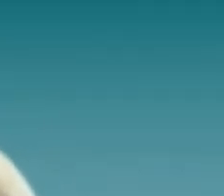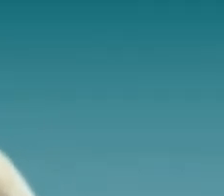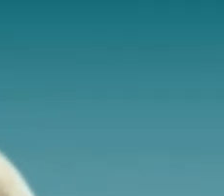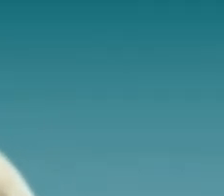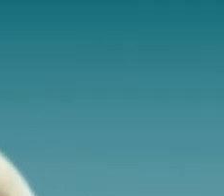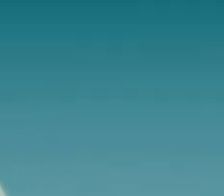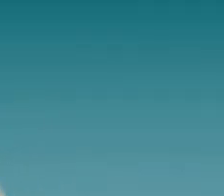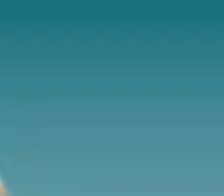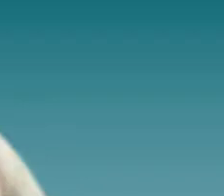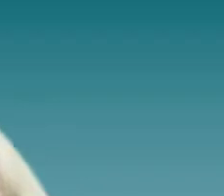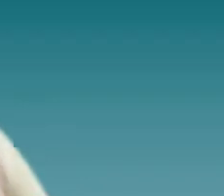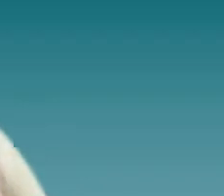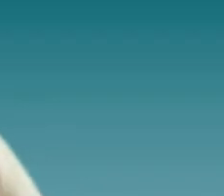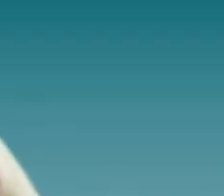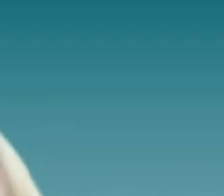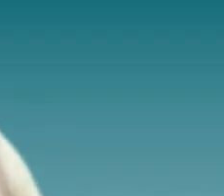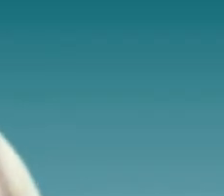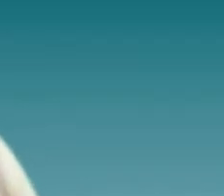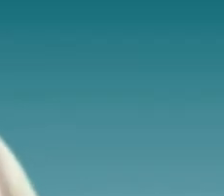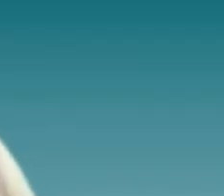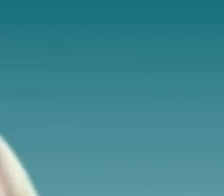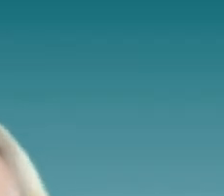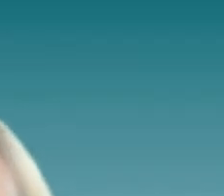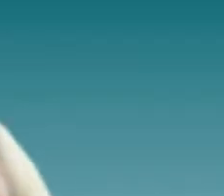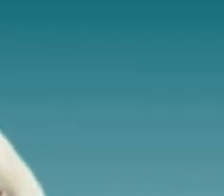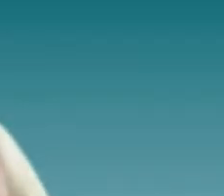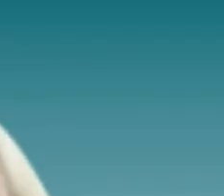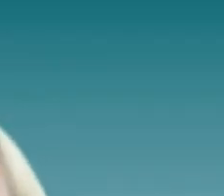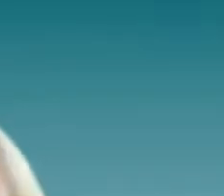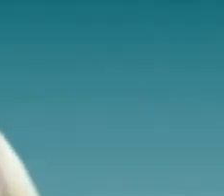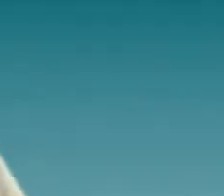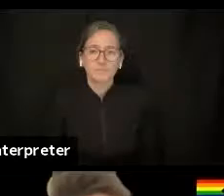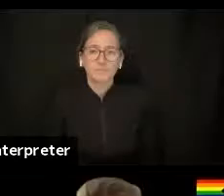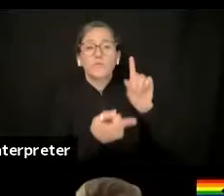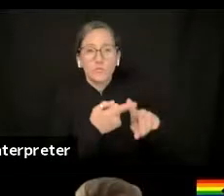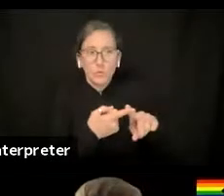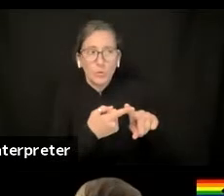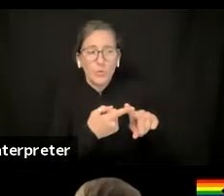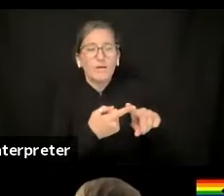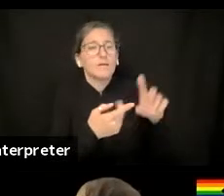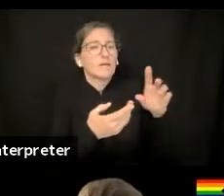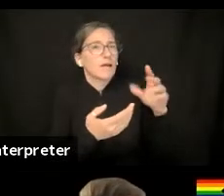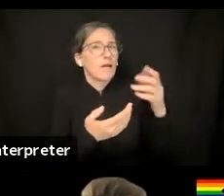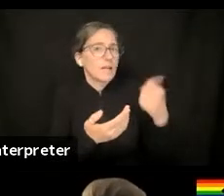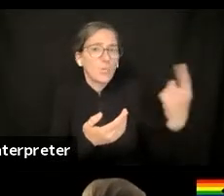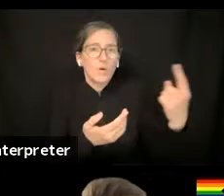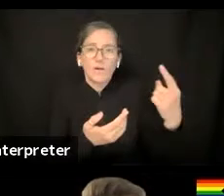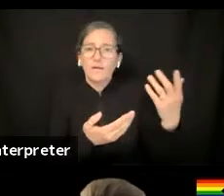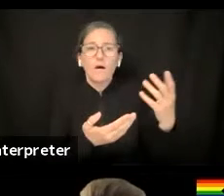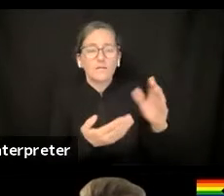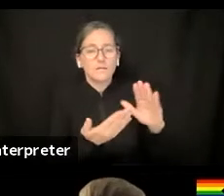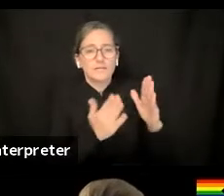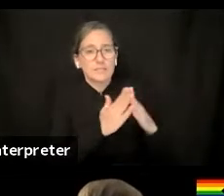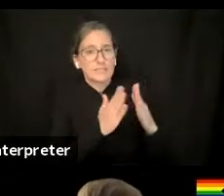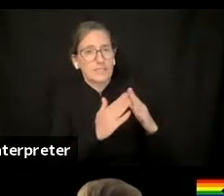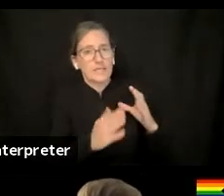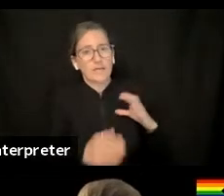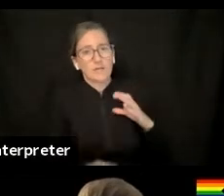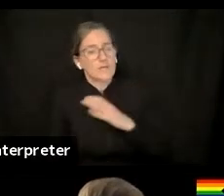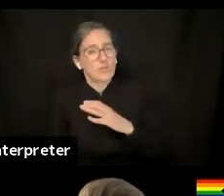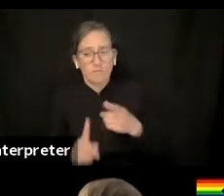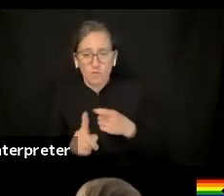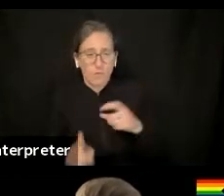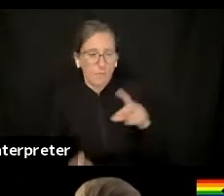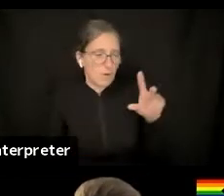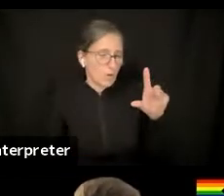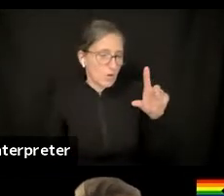city staff and to every person in the public from 2020 to 2022. We could get